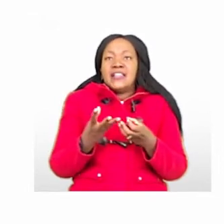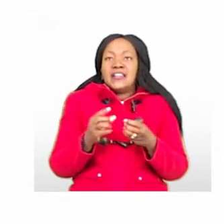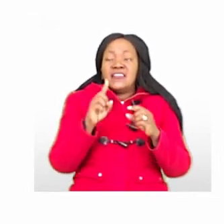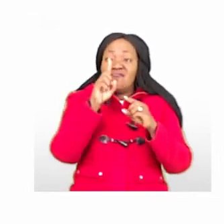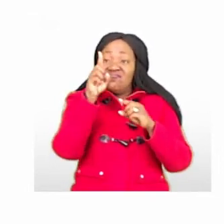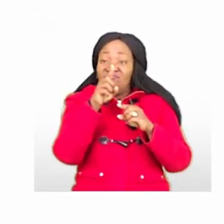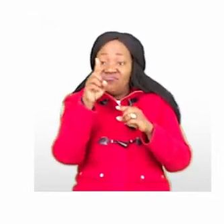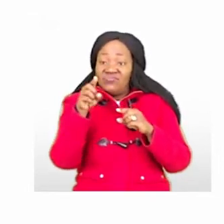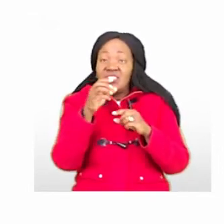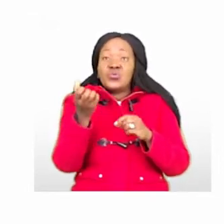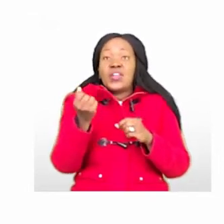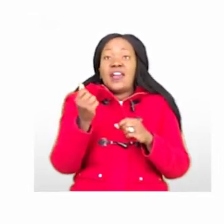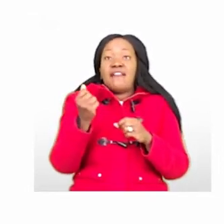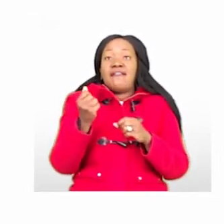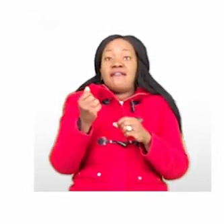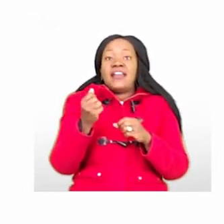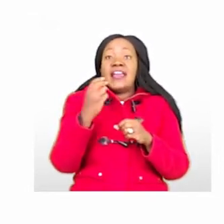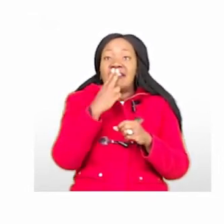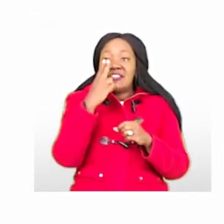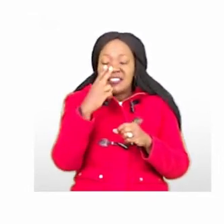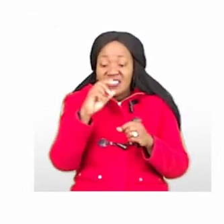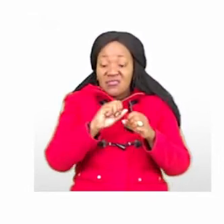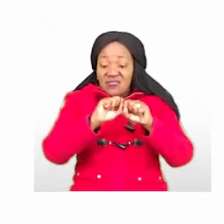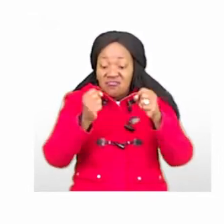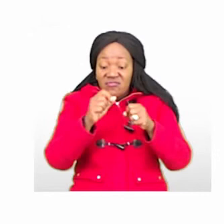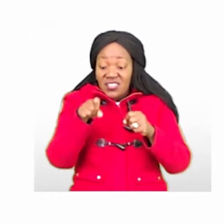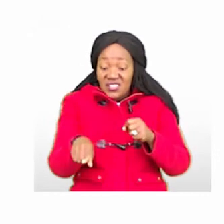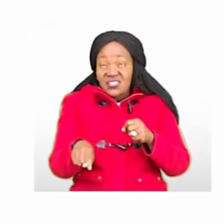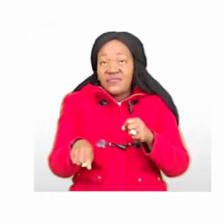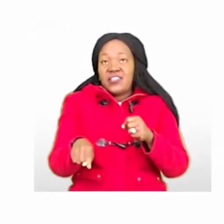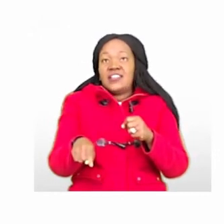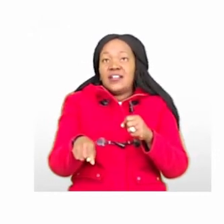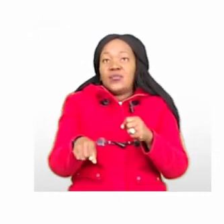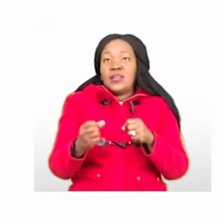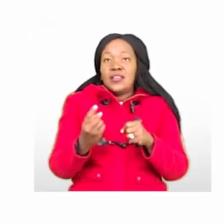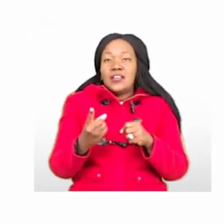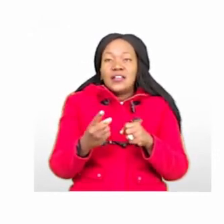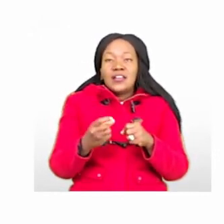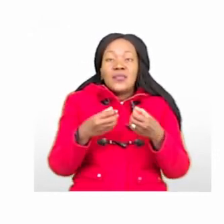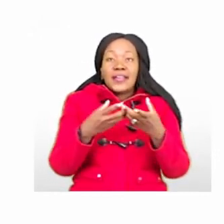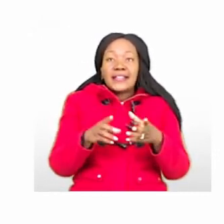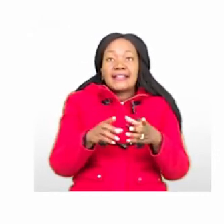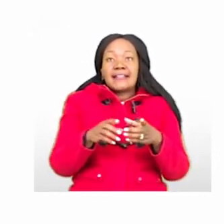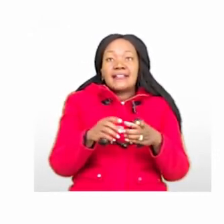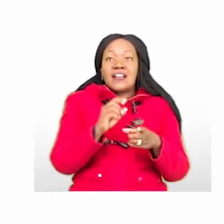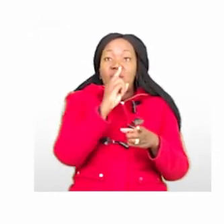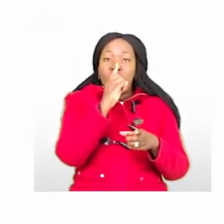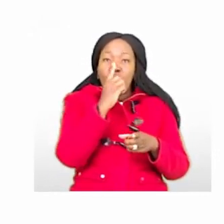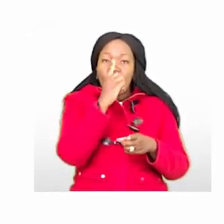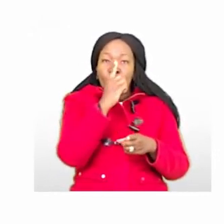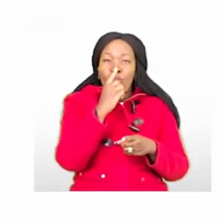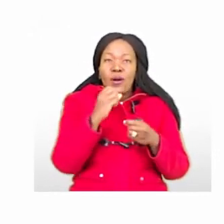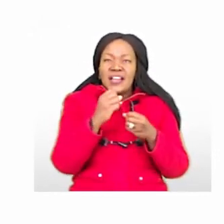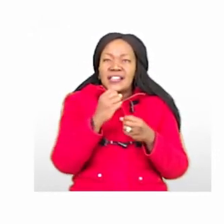windmill, including the one on the ground. Let's count together, starting from the top.